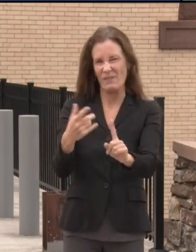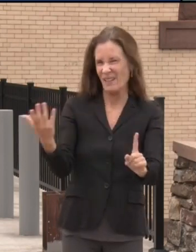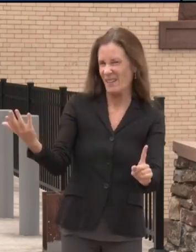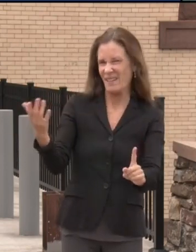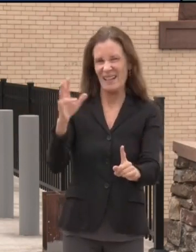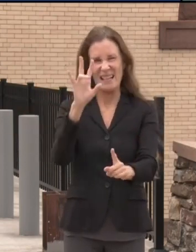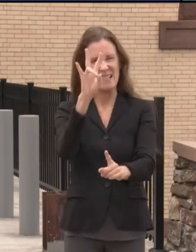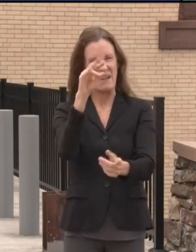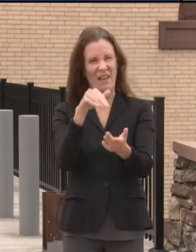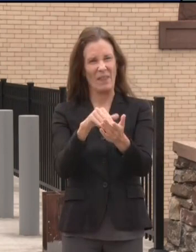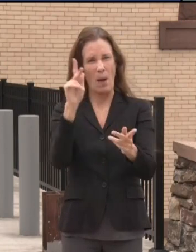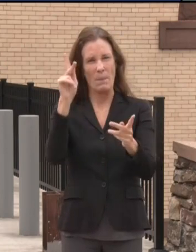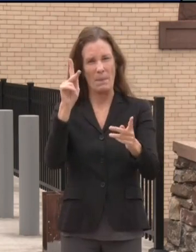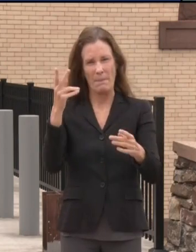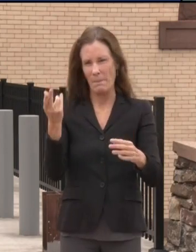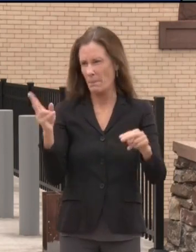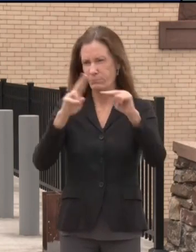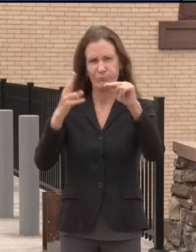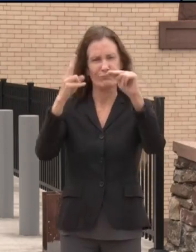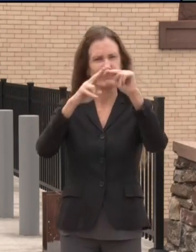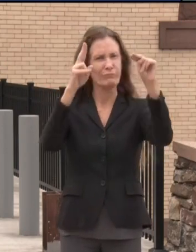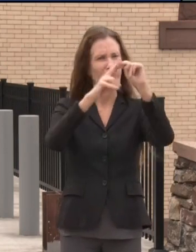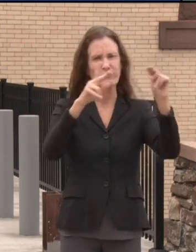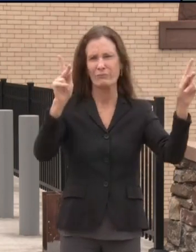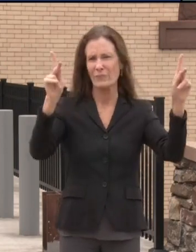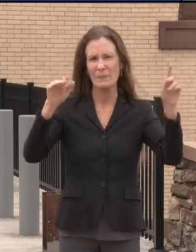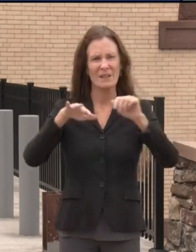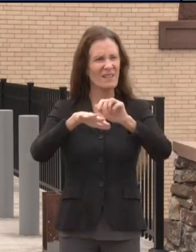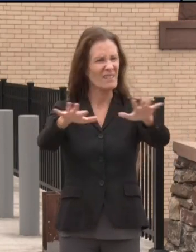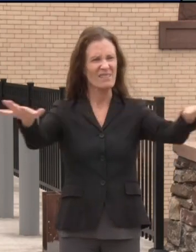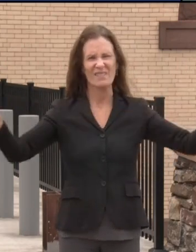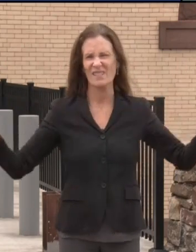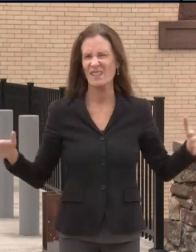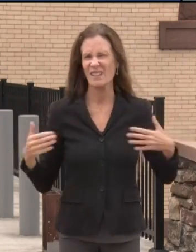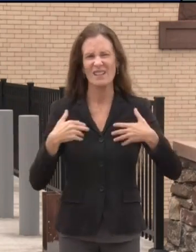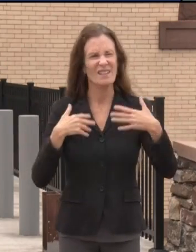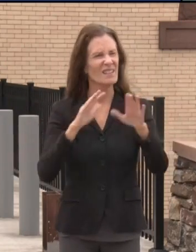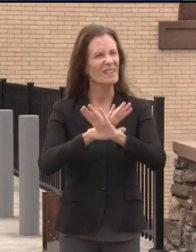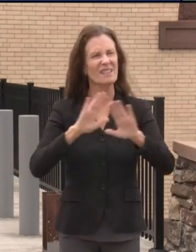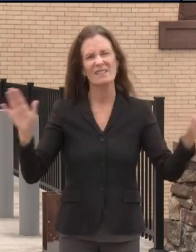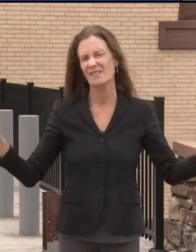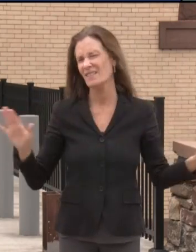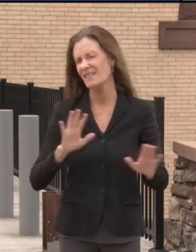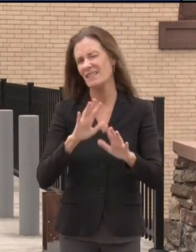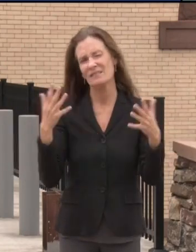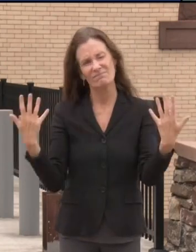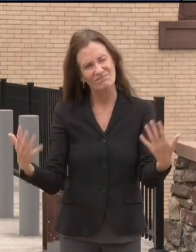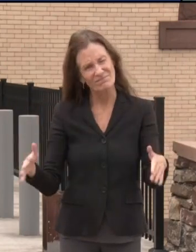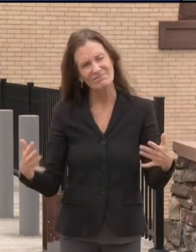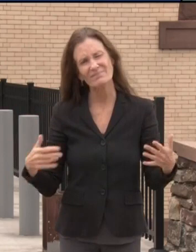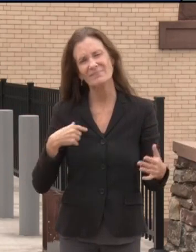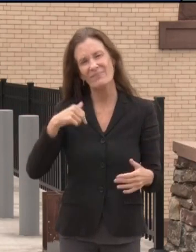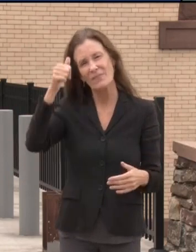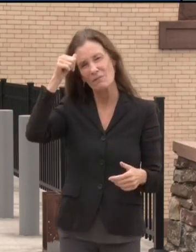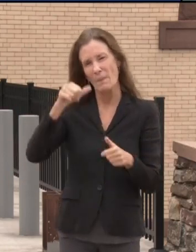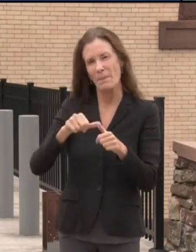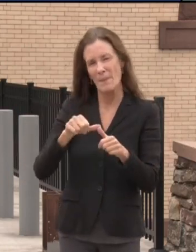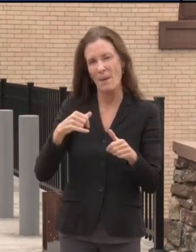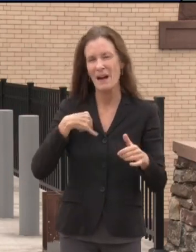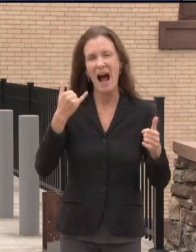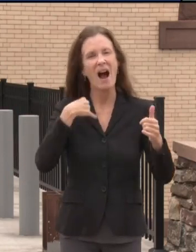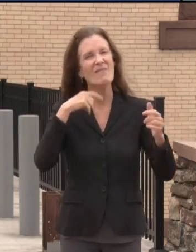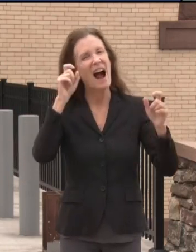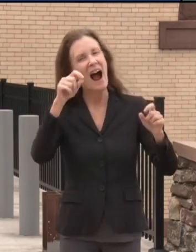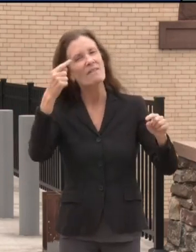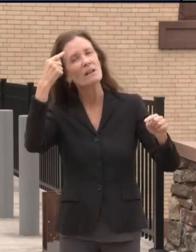rising is a tragedy that will always be with us. But to quote a politician who I truly admire, from pain comes